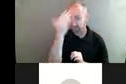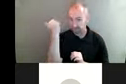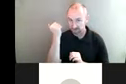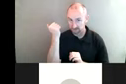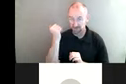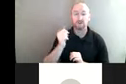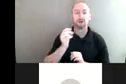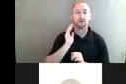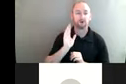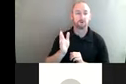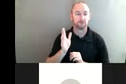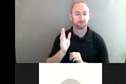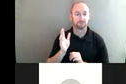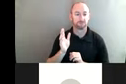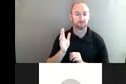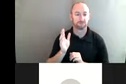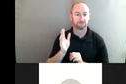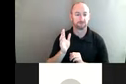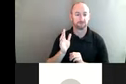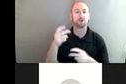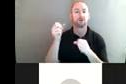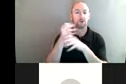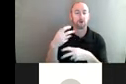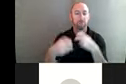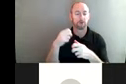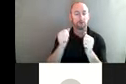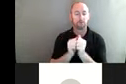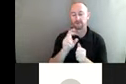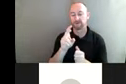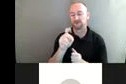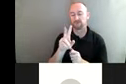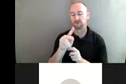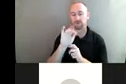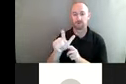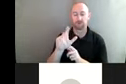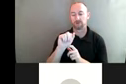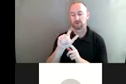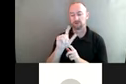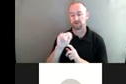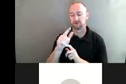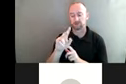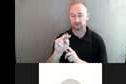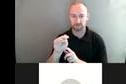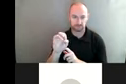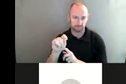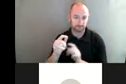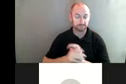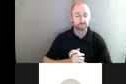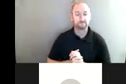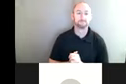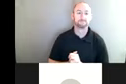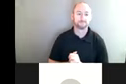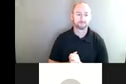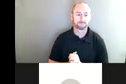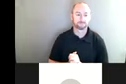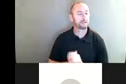to be, could cause problems in your vertical alignment, just like what Sarah talked about with horizontal early. And